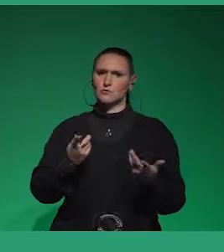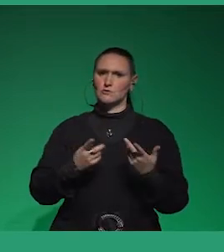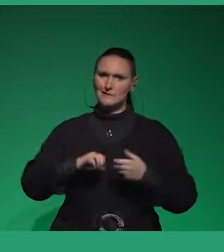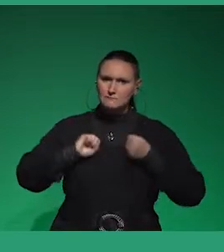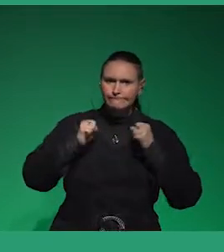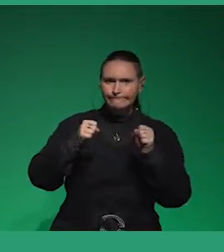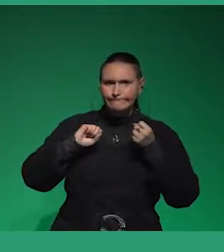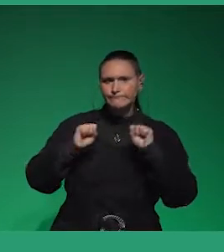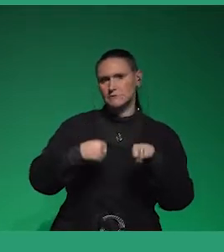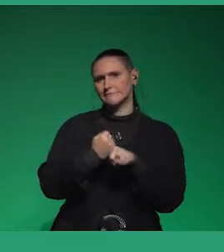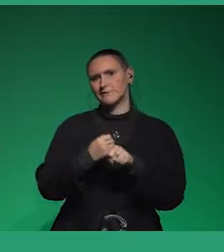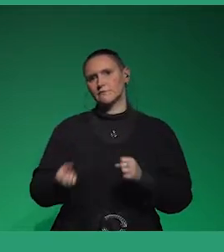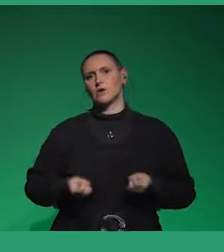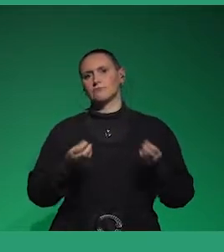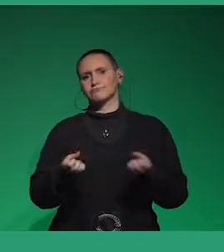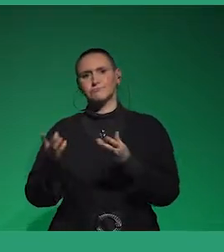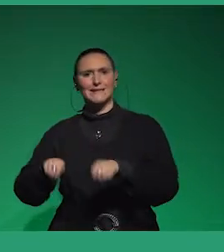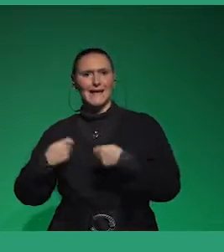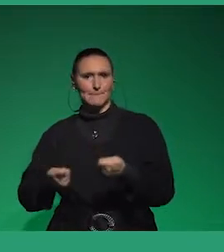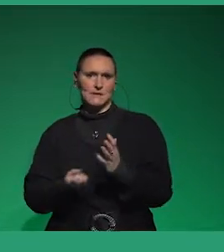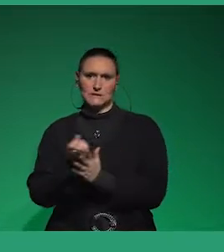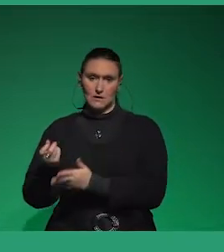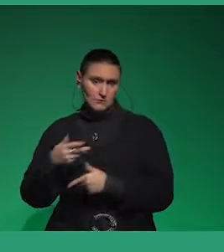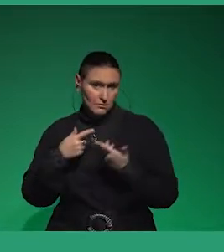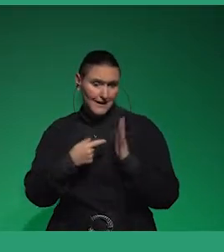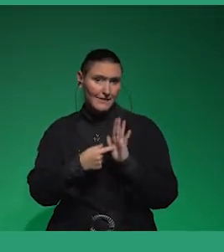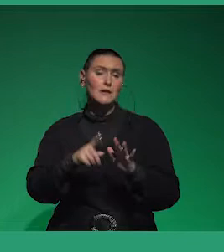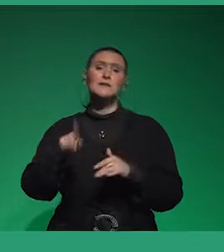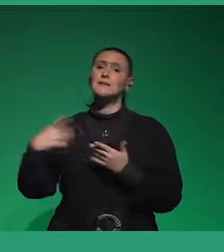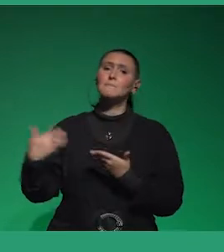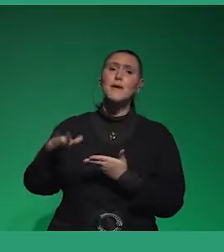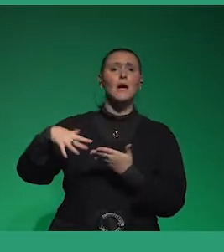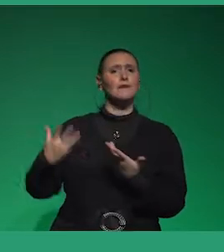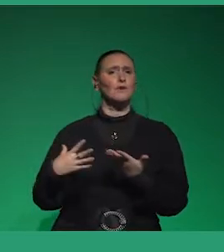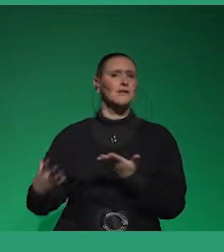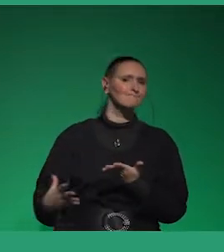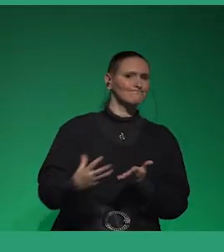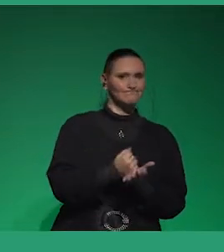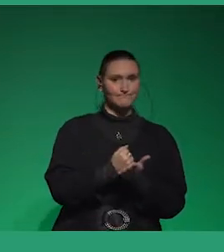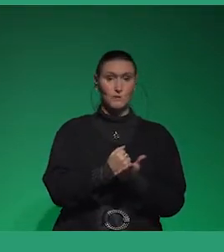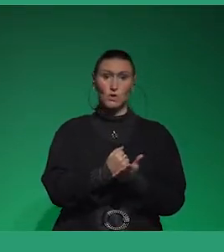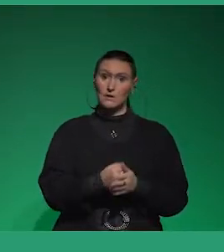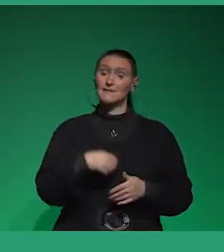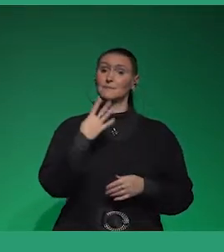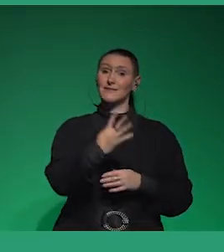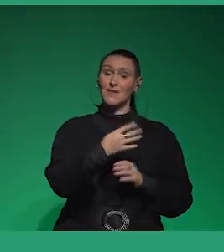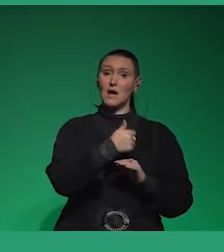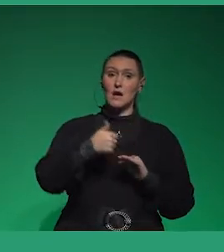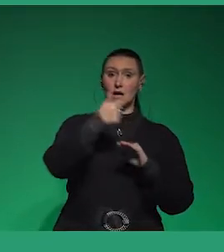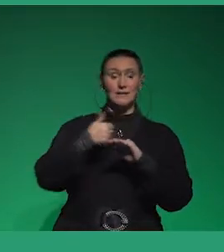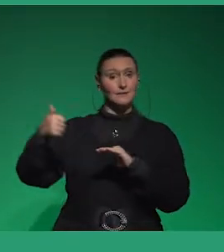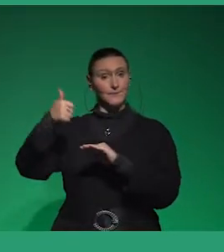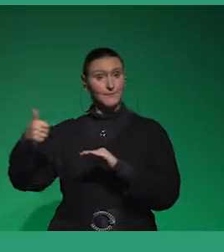as efficient in using resources. We have 4 boards in total. So the first board